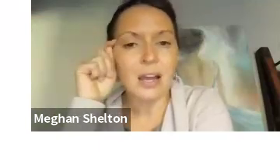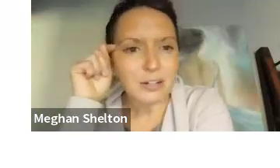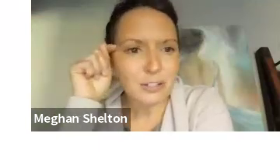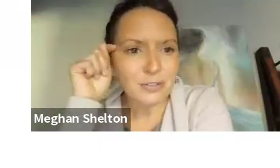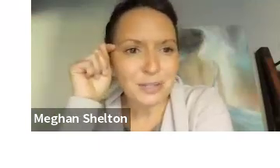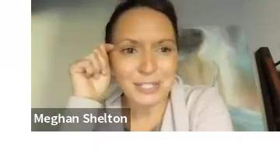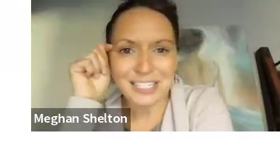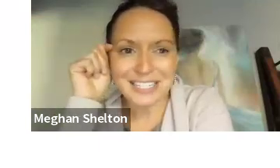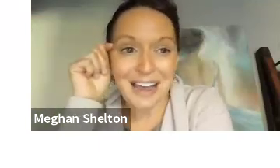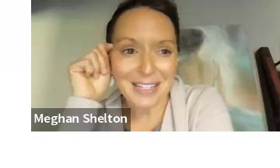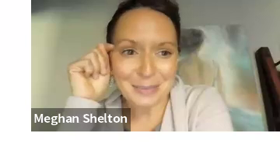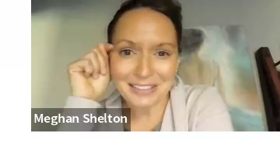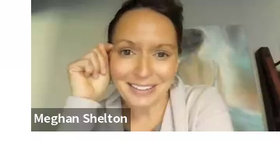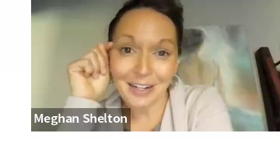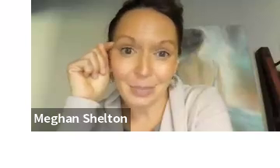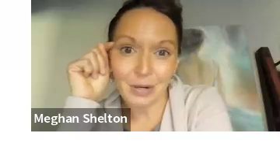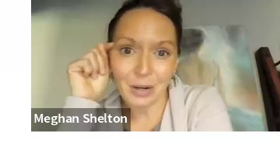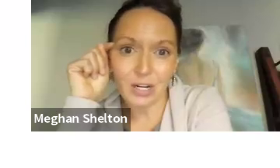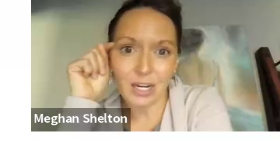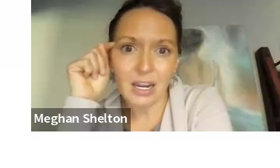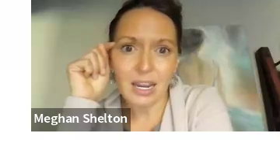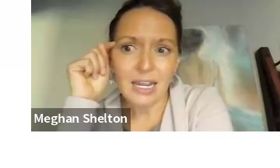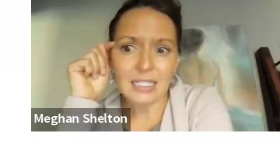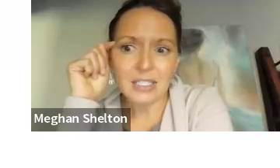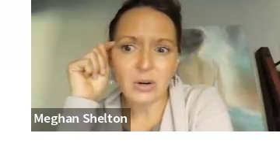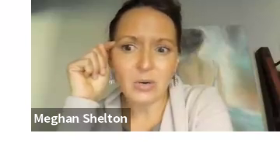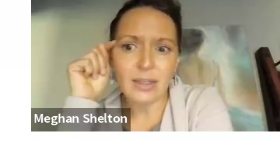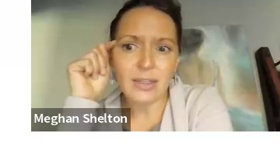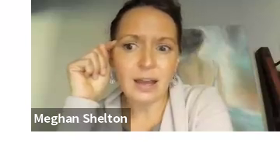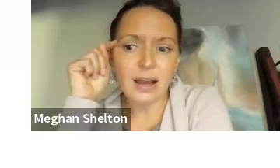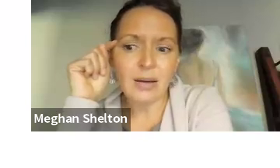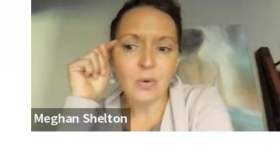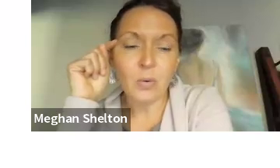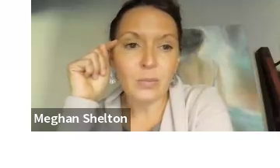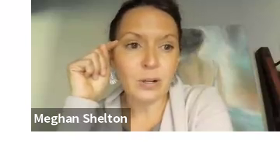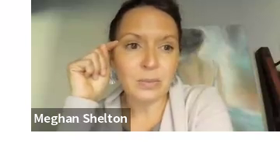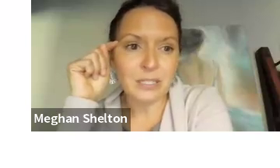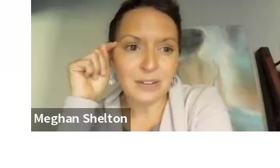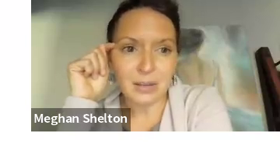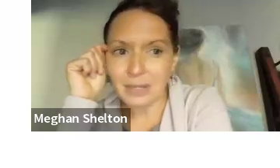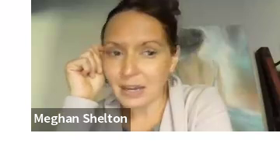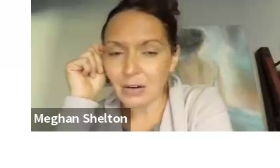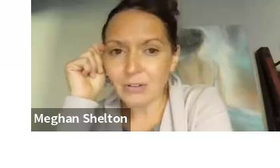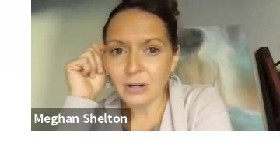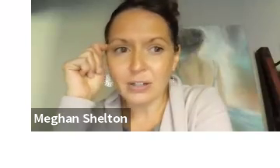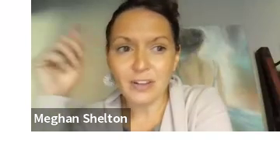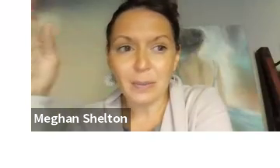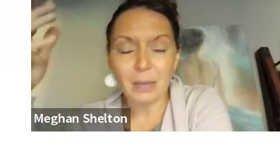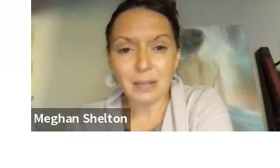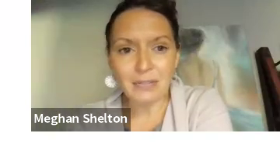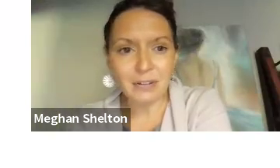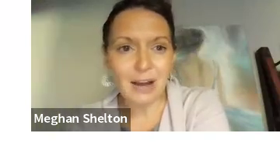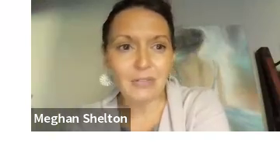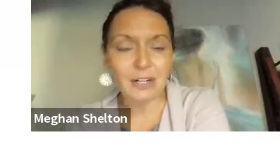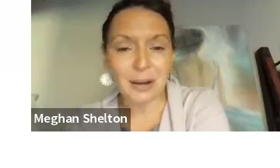with underserved communities, that has to be a key priority. And so we will be developing